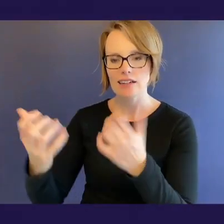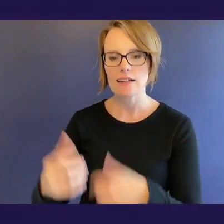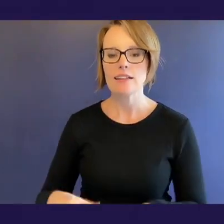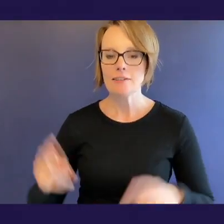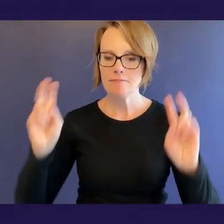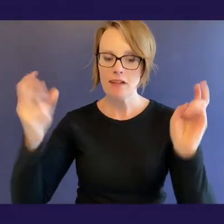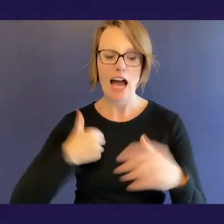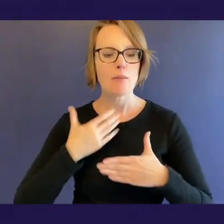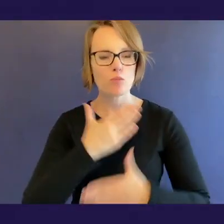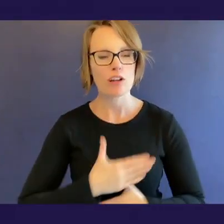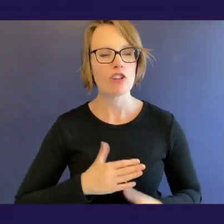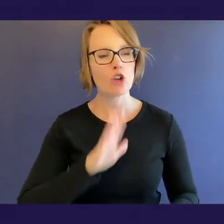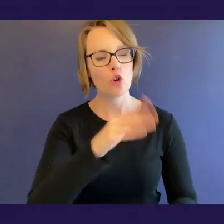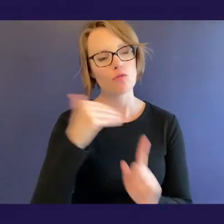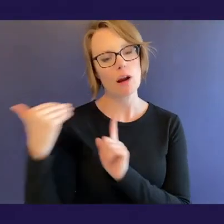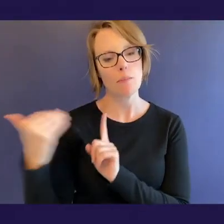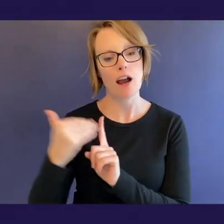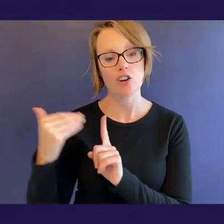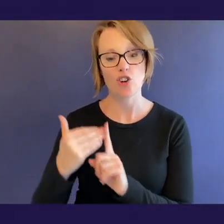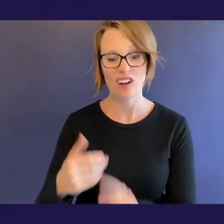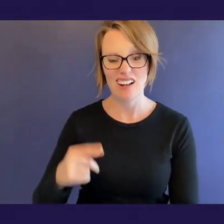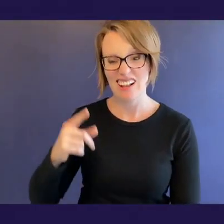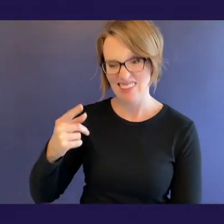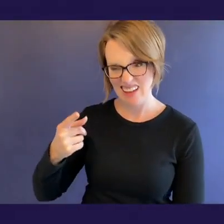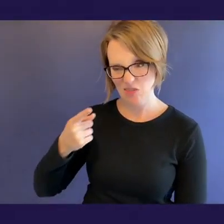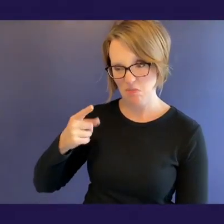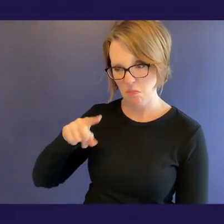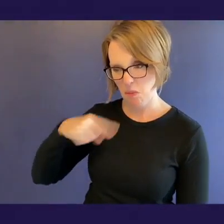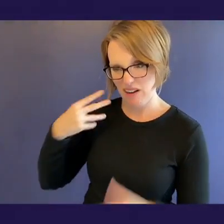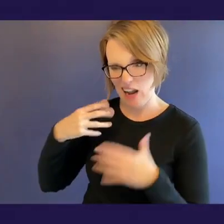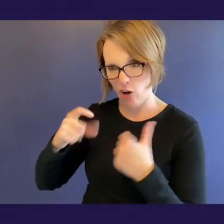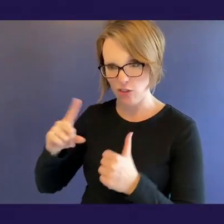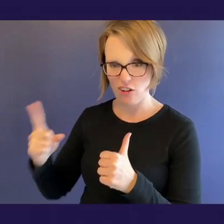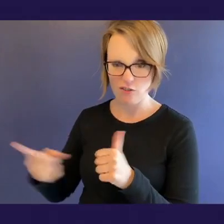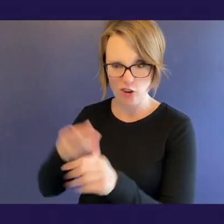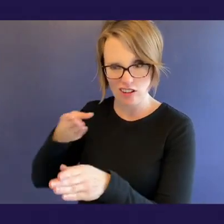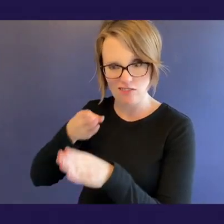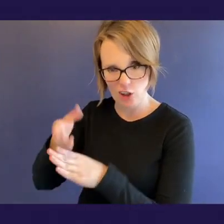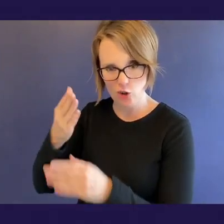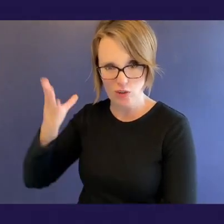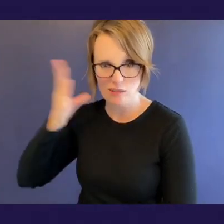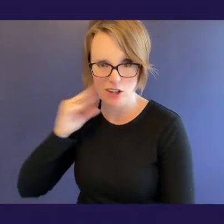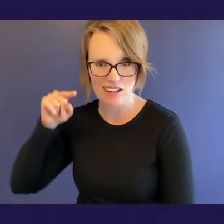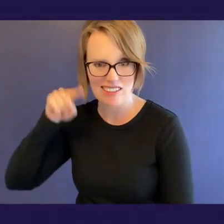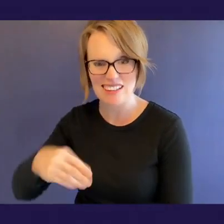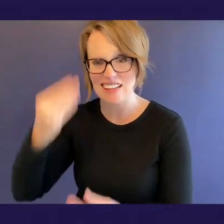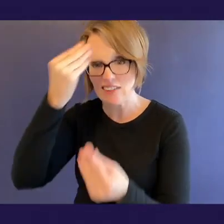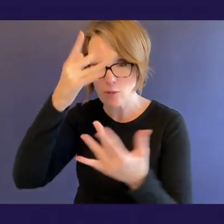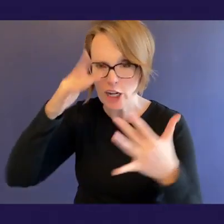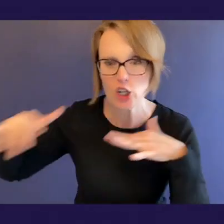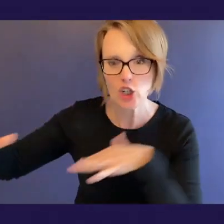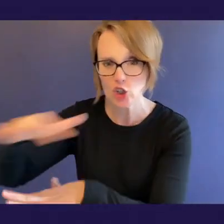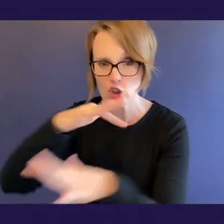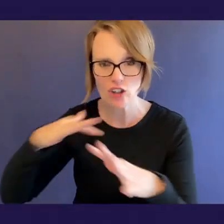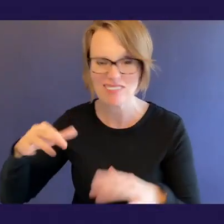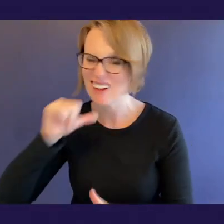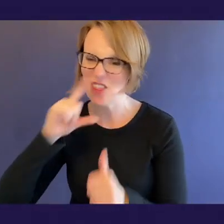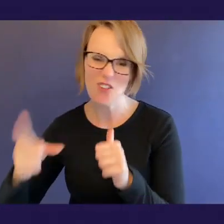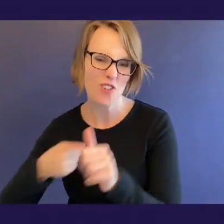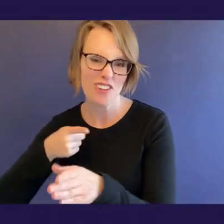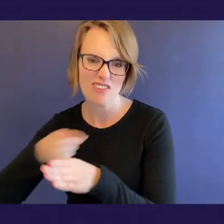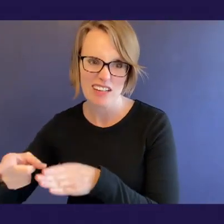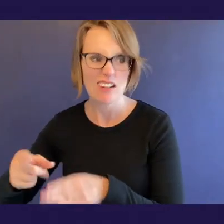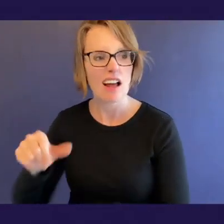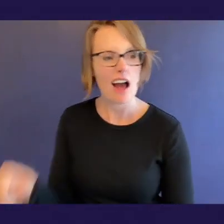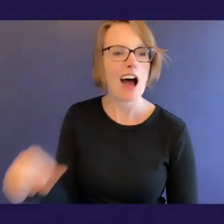that public health is not the first field to tackle infodemics, and that other areas have done this work and done it well. Can